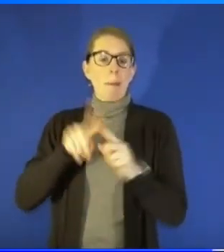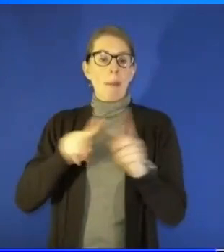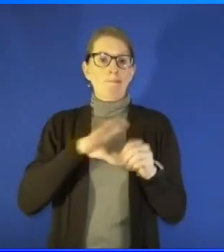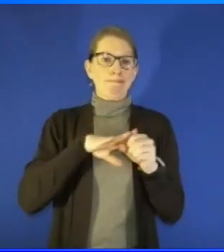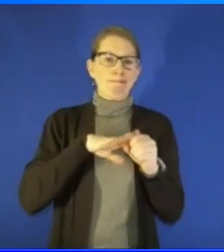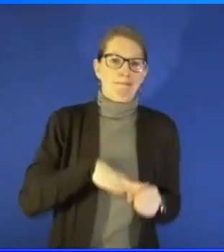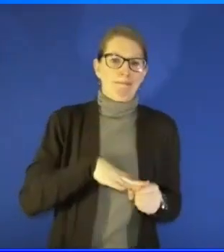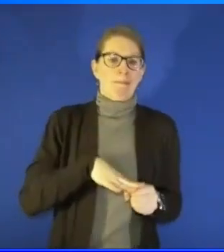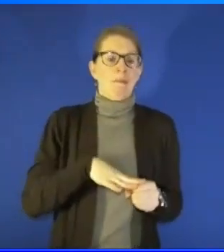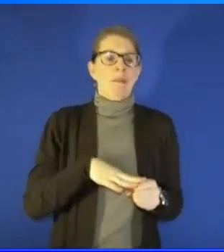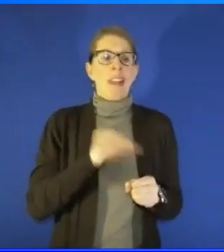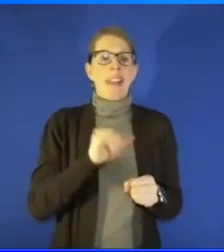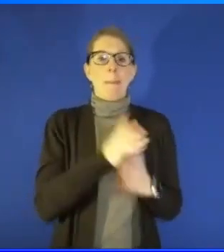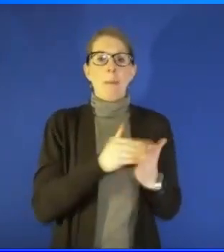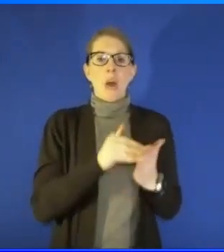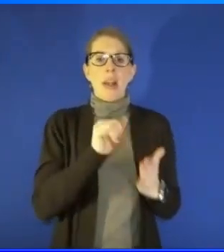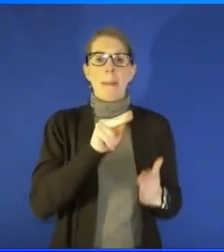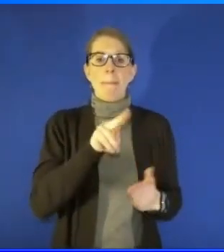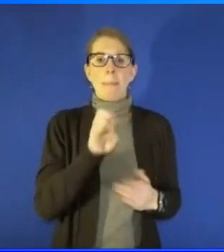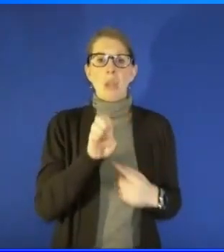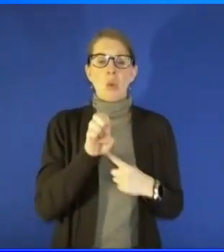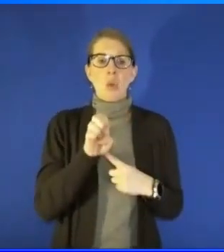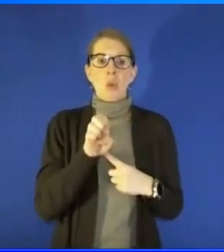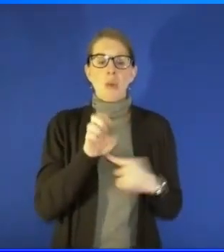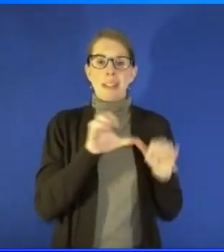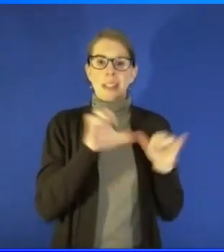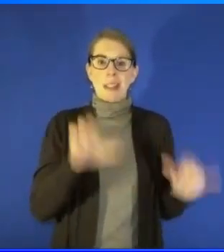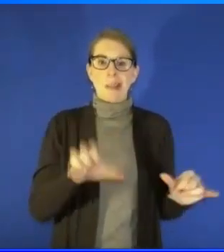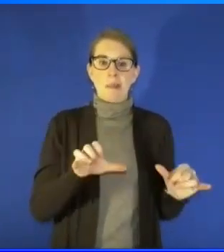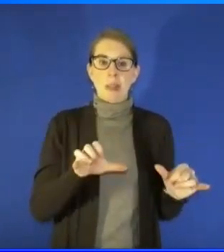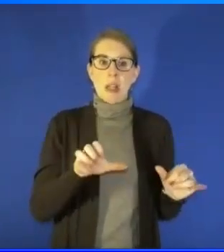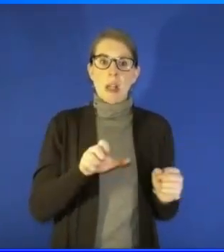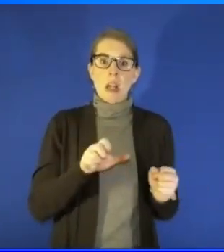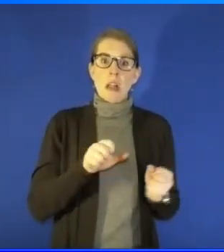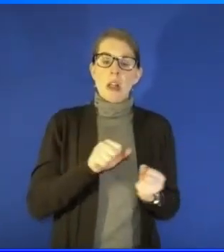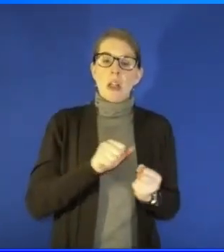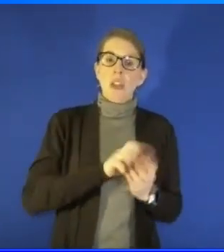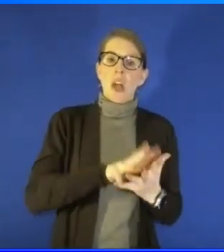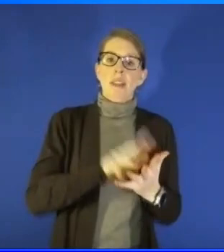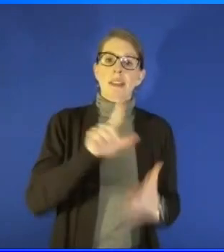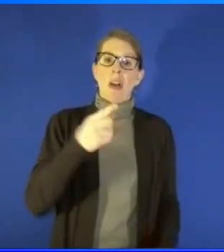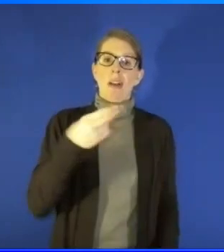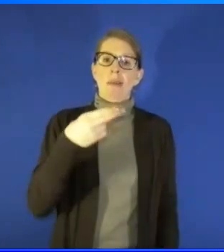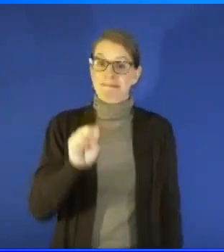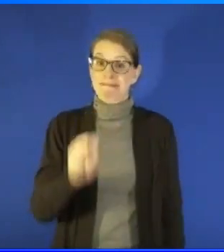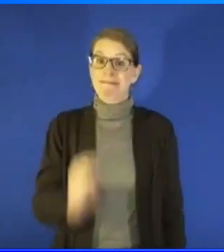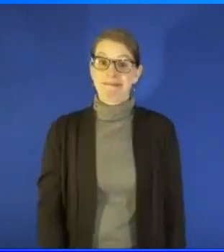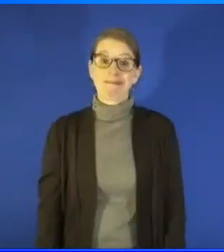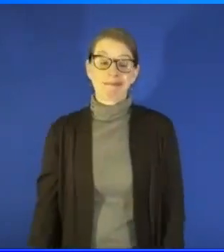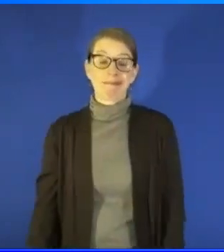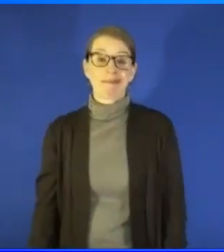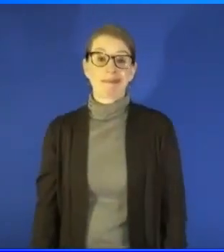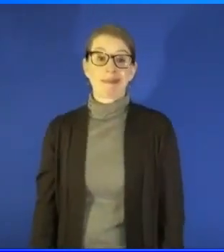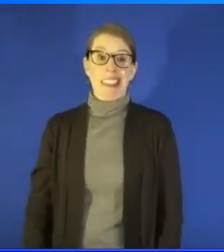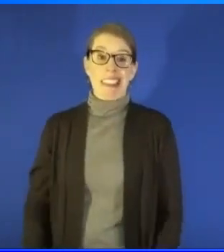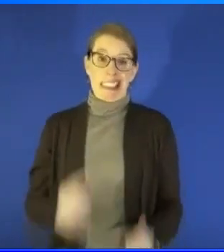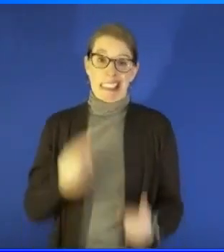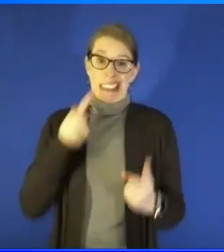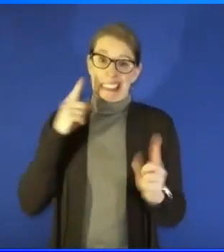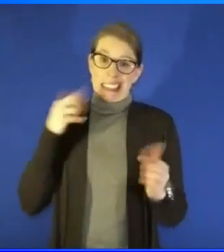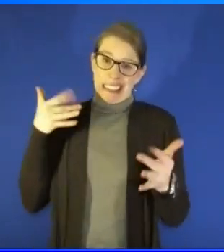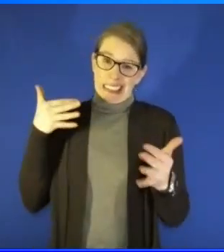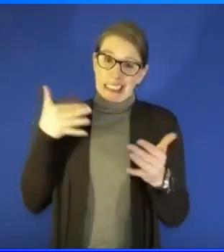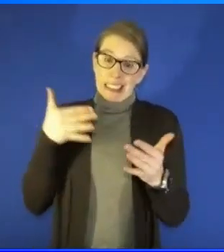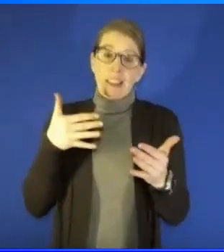immune system that is leading to the consequences of things like long haulers COVID. So we're not there yet, but we're starting to study that